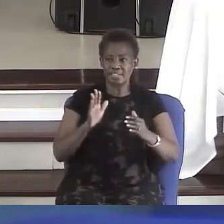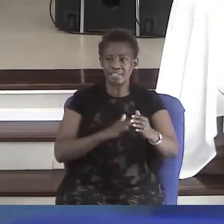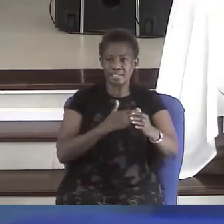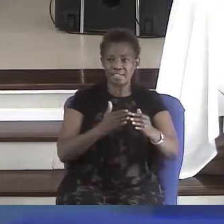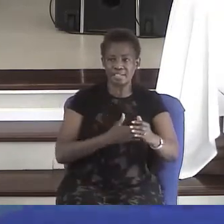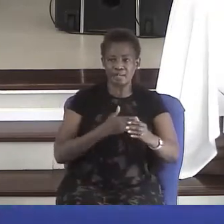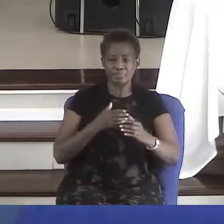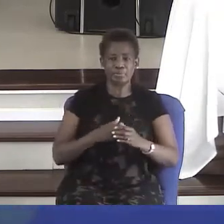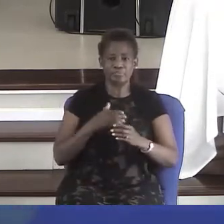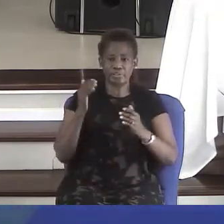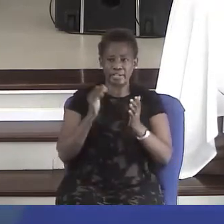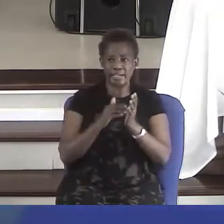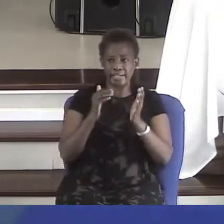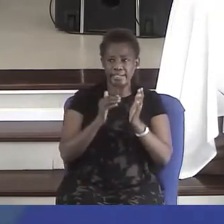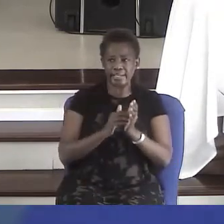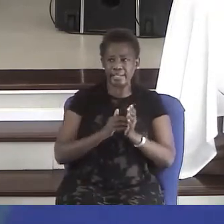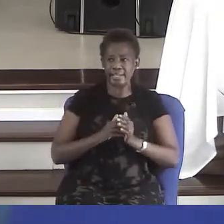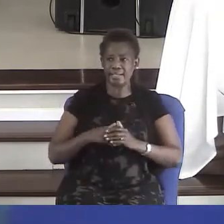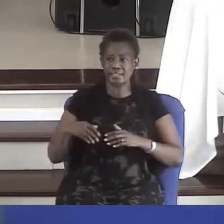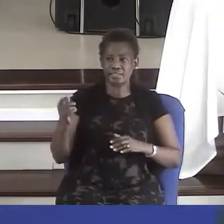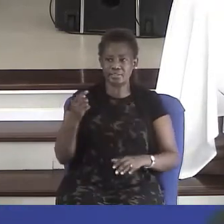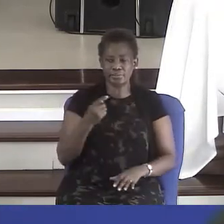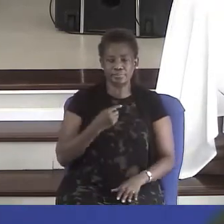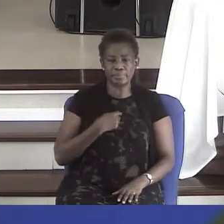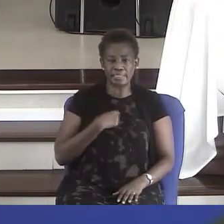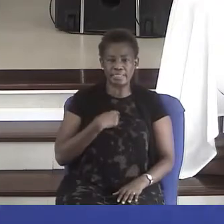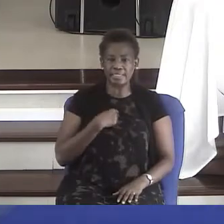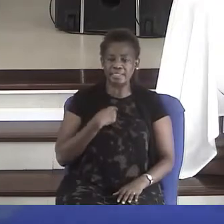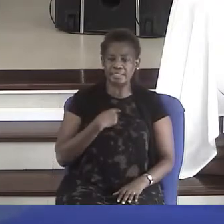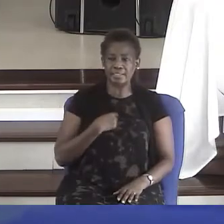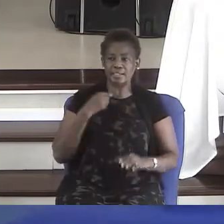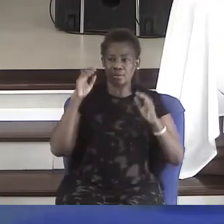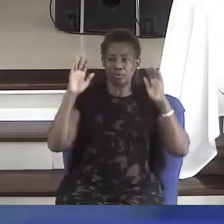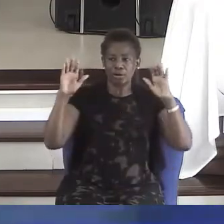Sing them over again to me.